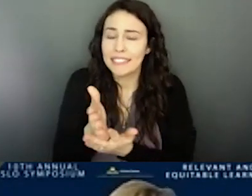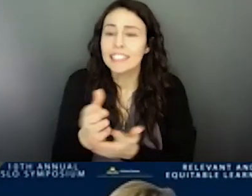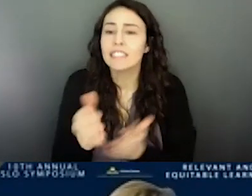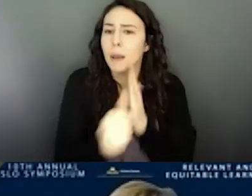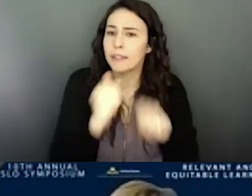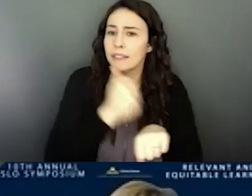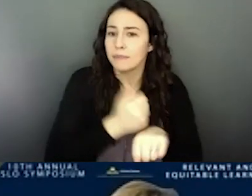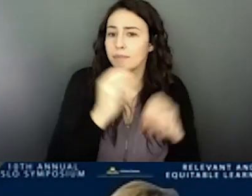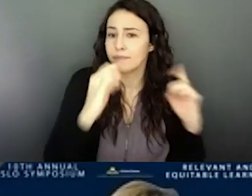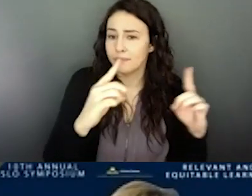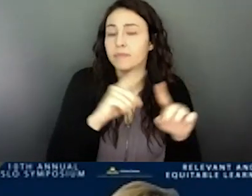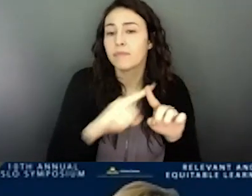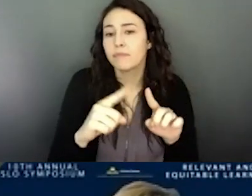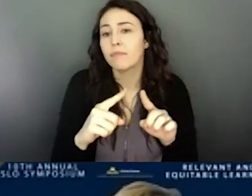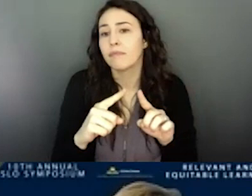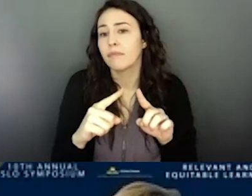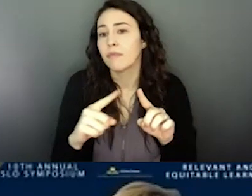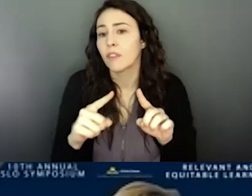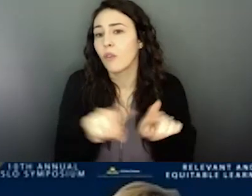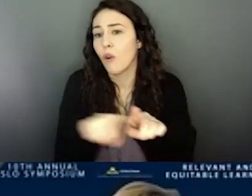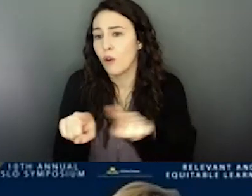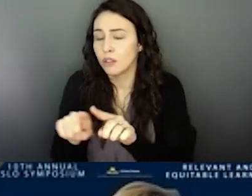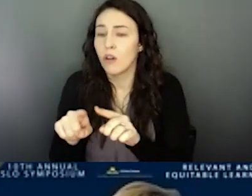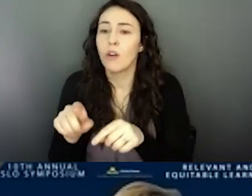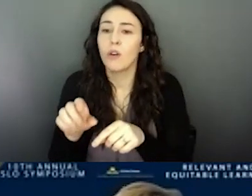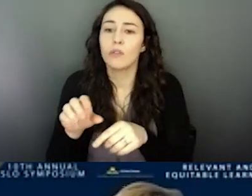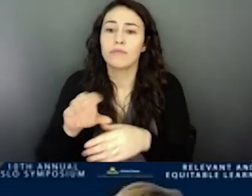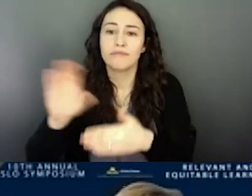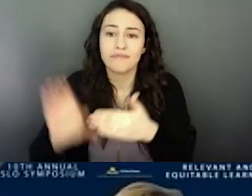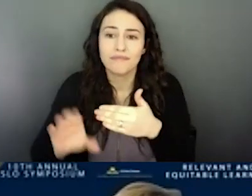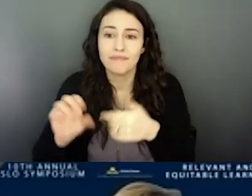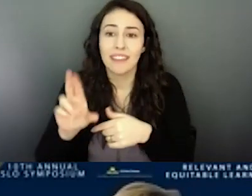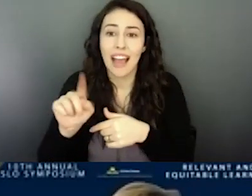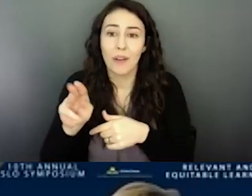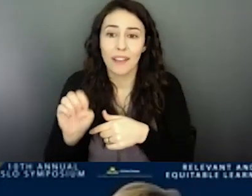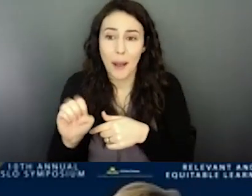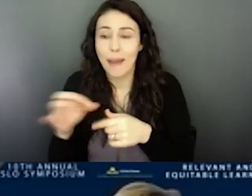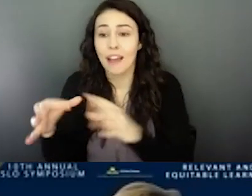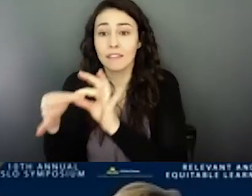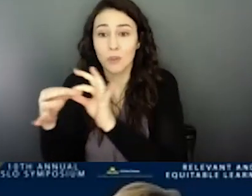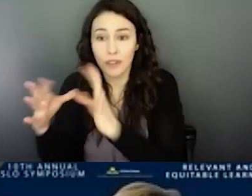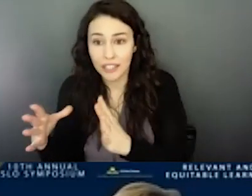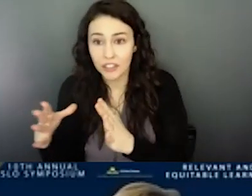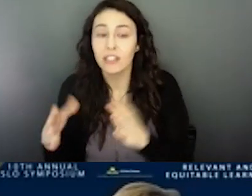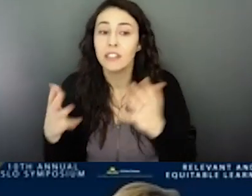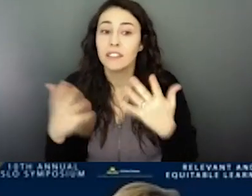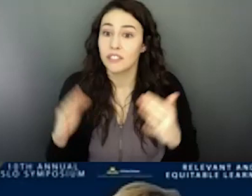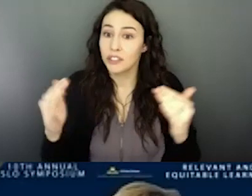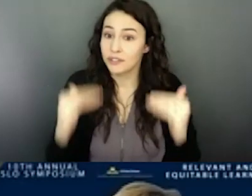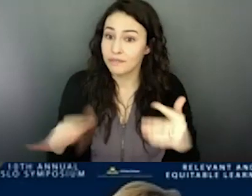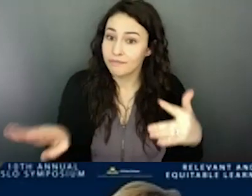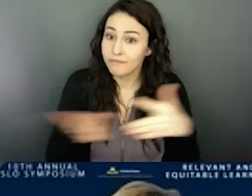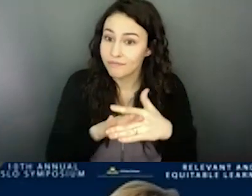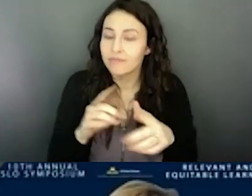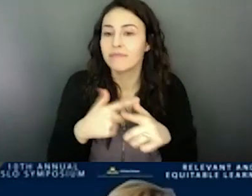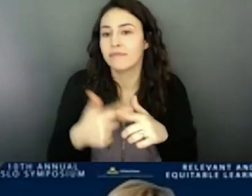a lot that has to do with outcomes and coordination. Another quick break, and then we go into our last breakout session,